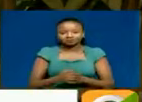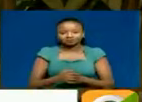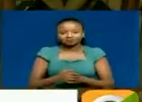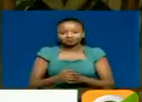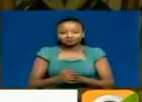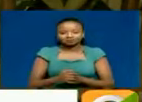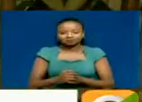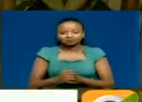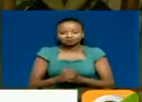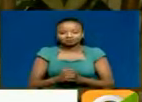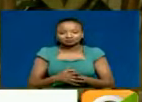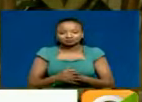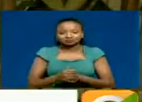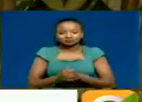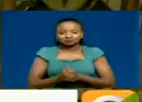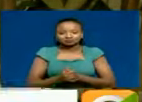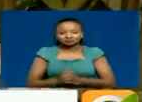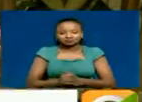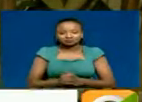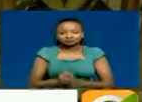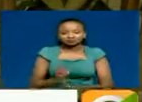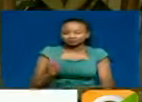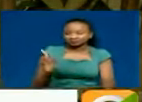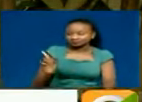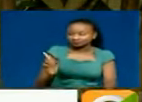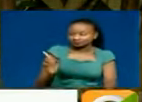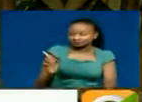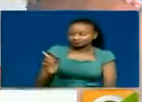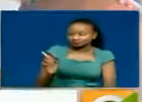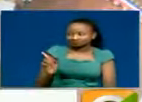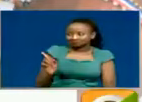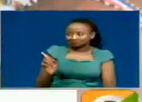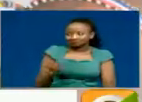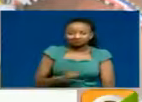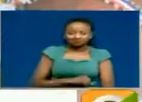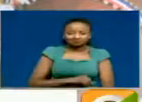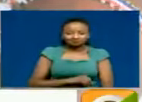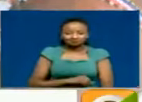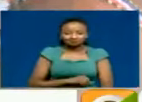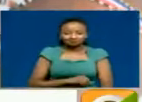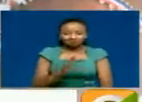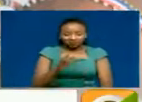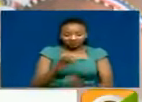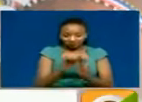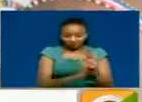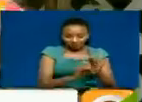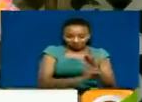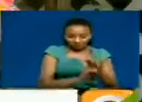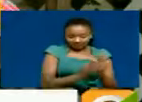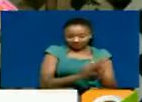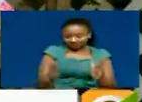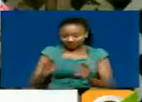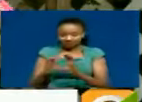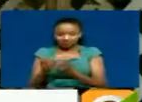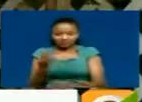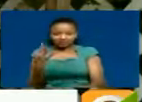niece Pendo. I did an illustration of her. So these are the books of with the little ones from nursery school till class 3. Yeah. And